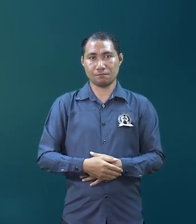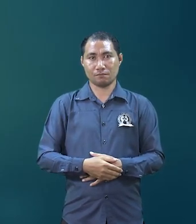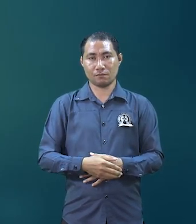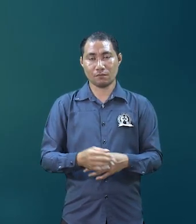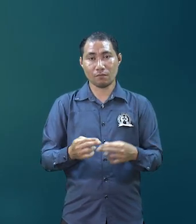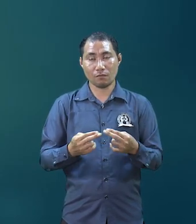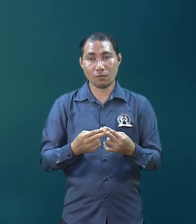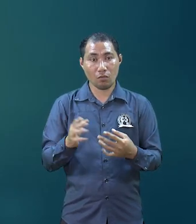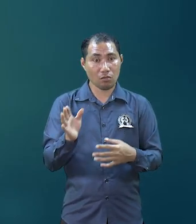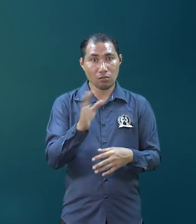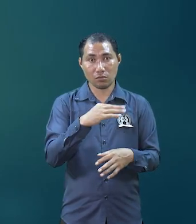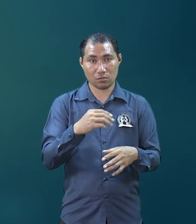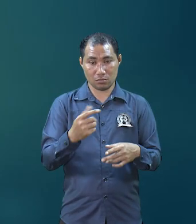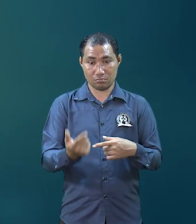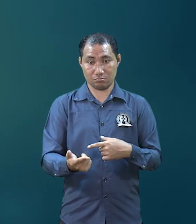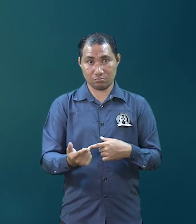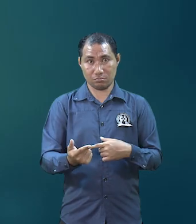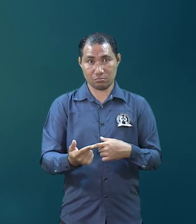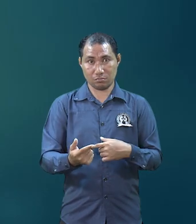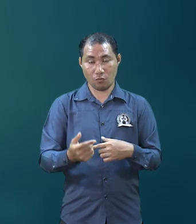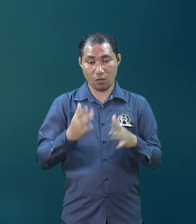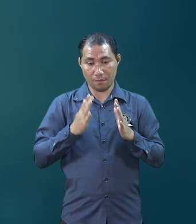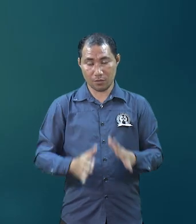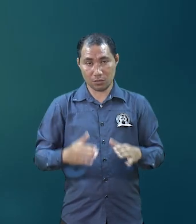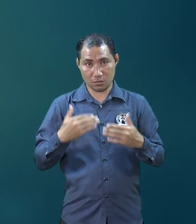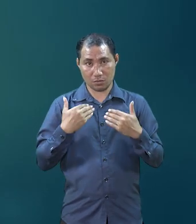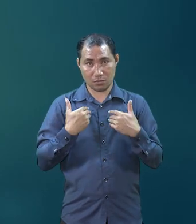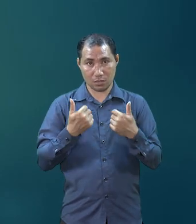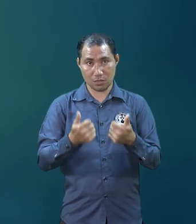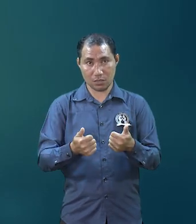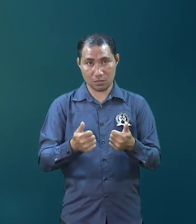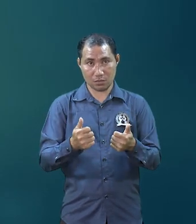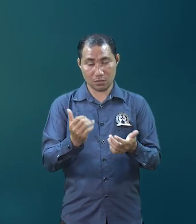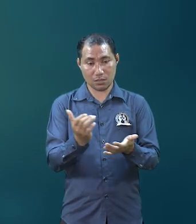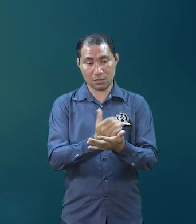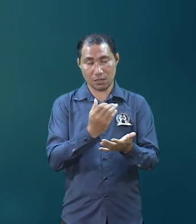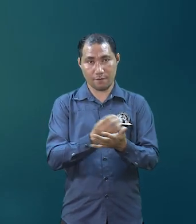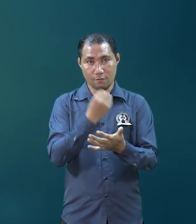With all those aspects of personal hygiene and safe food